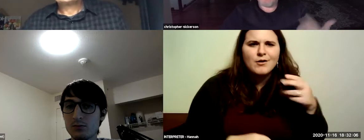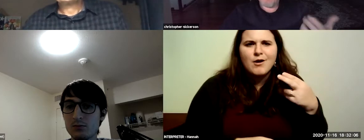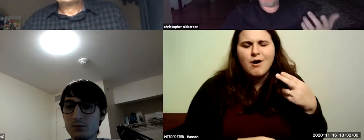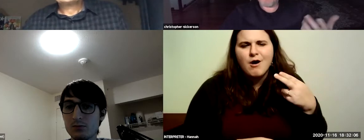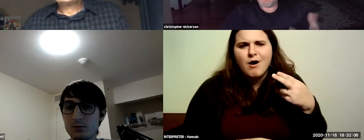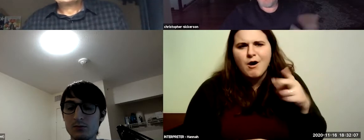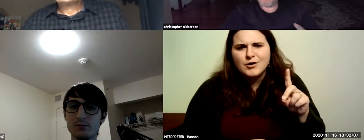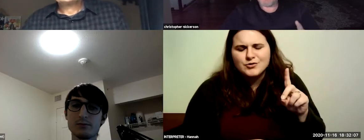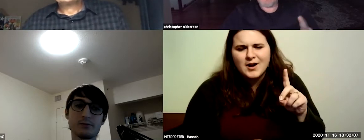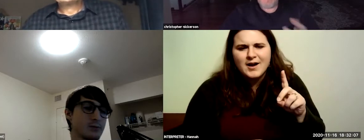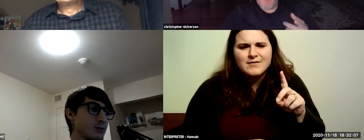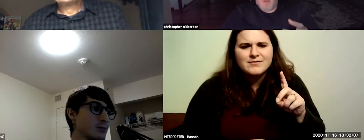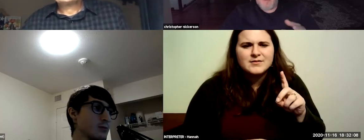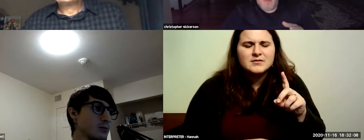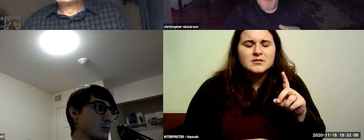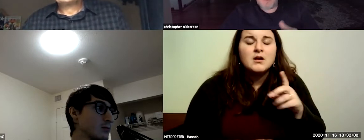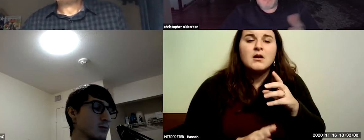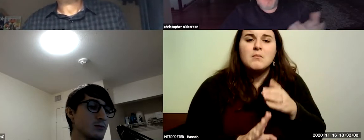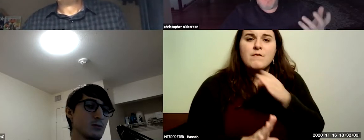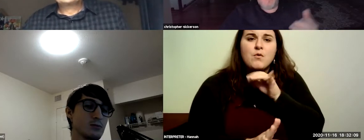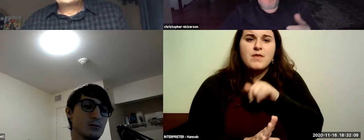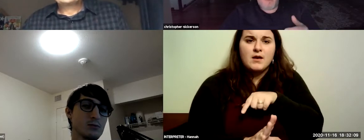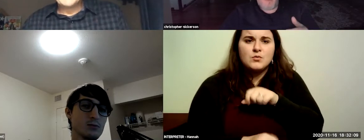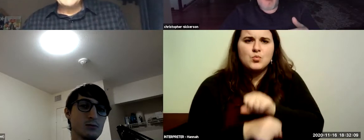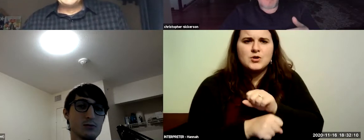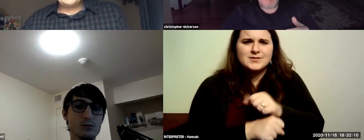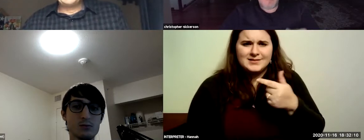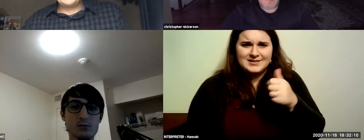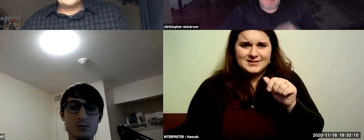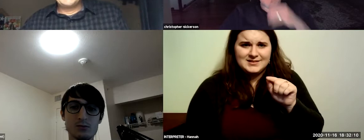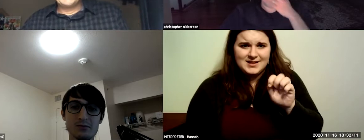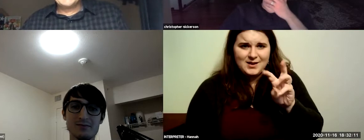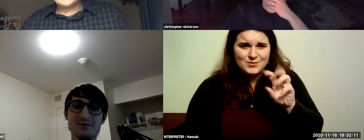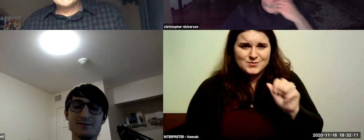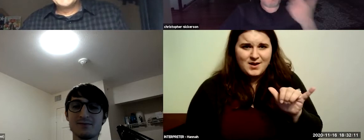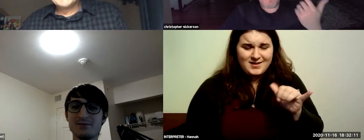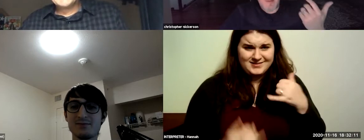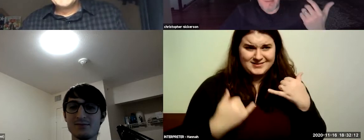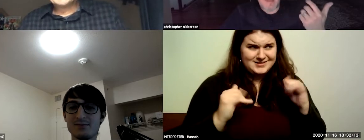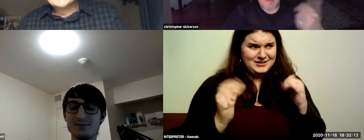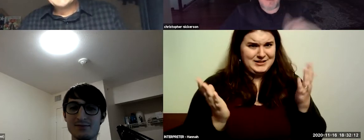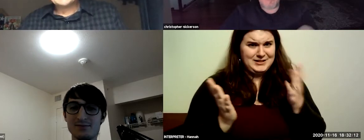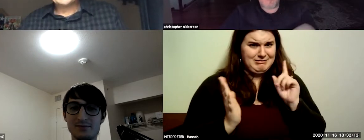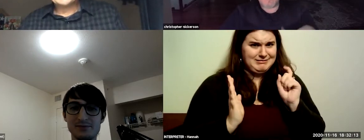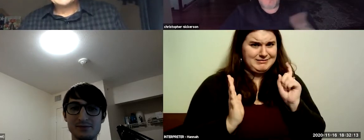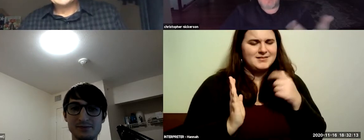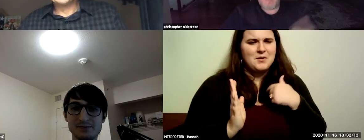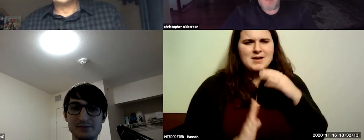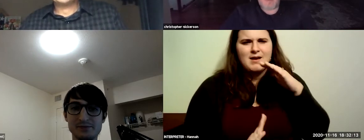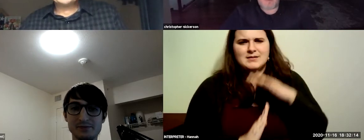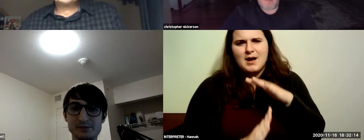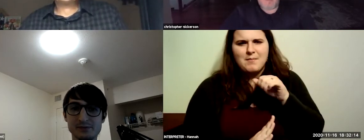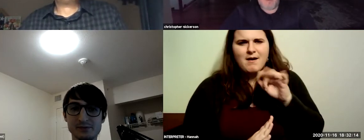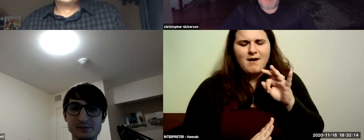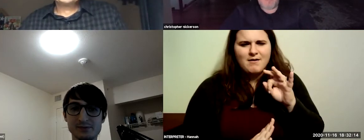I think before that, no, I worked at Gateway, which I don't even know if they're around. I was like one of their heads of technical support. So I got to hear